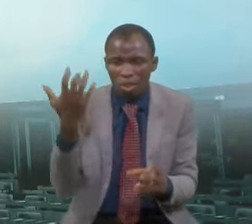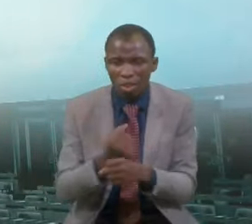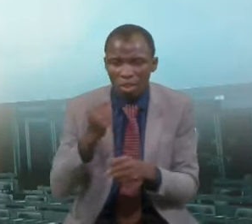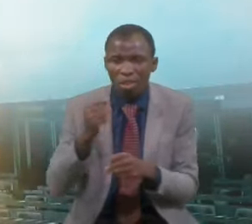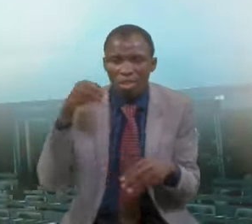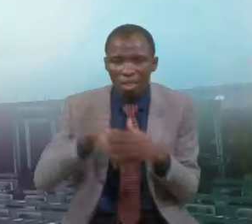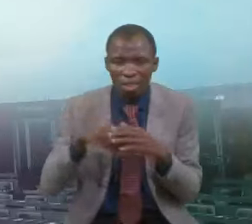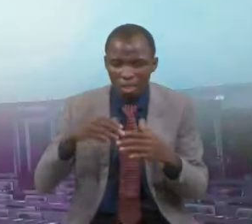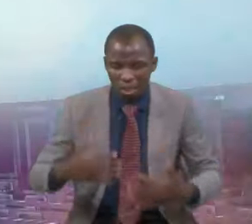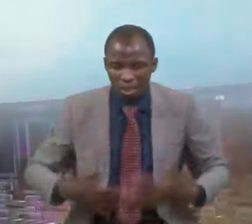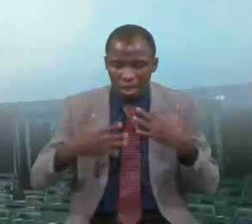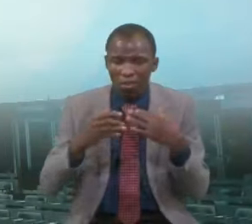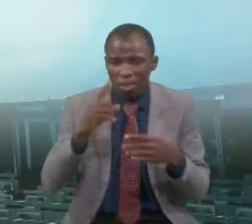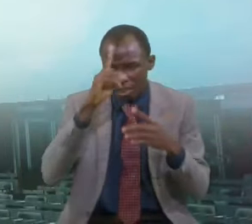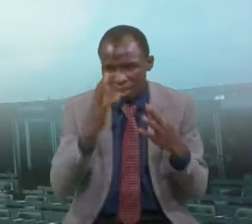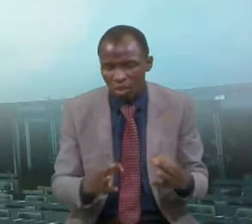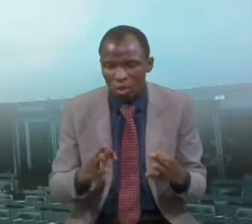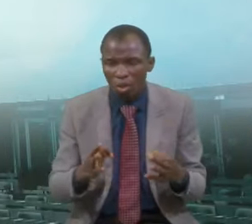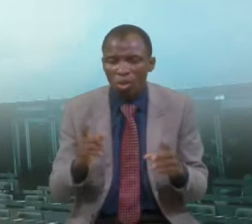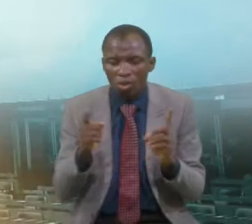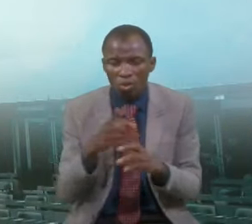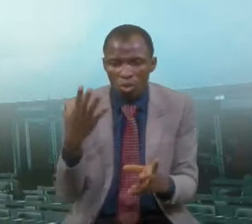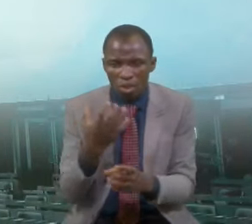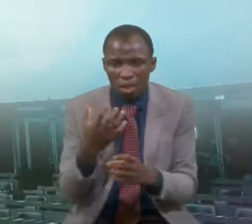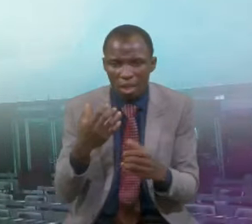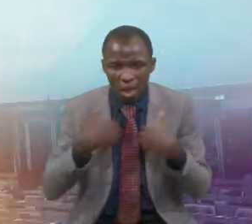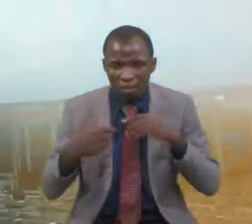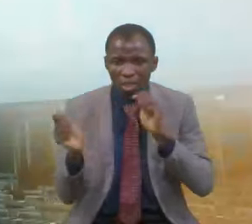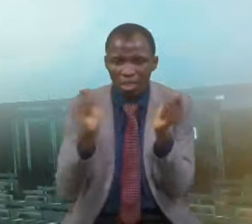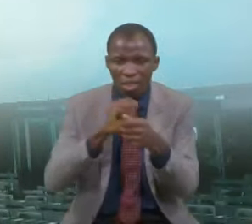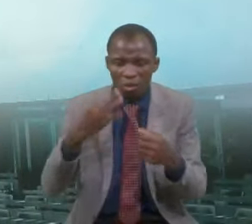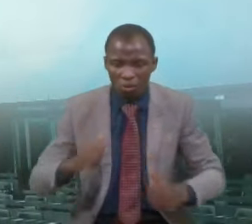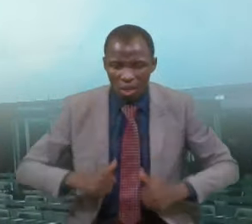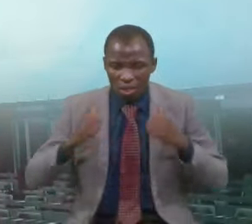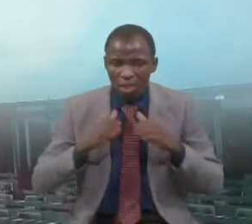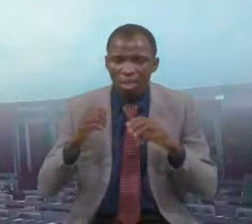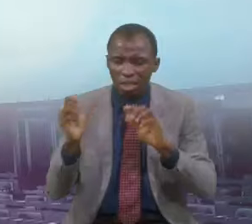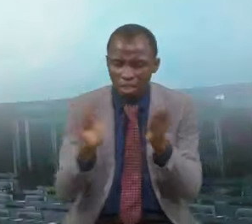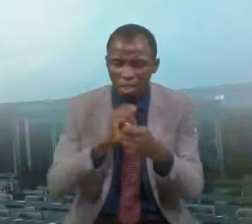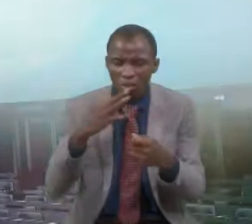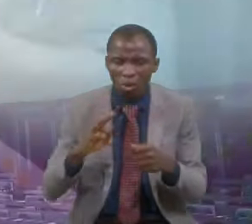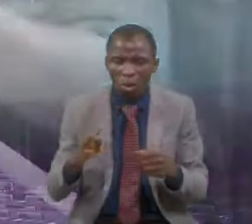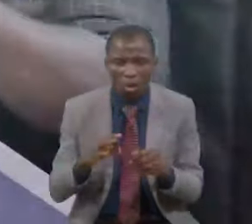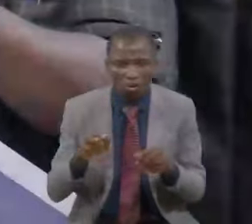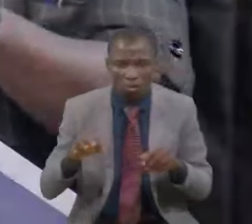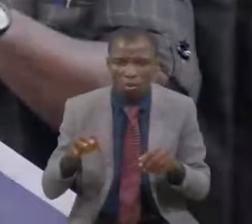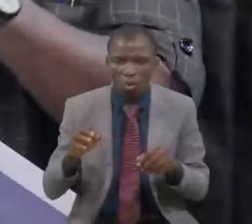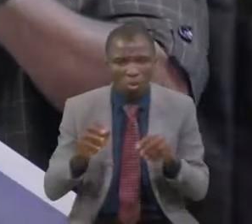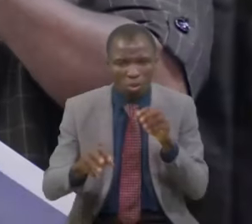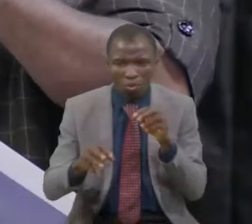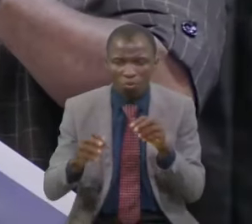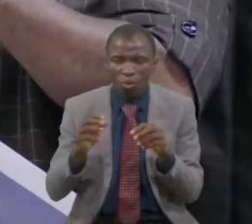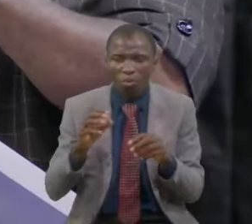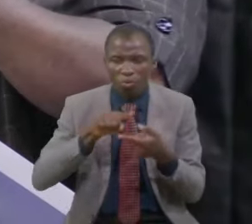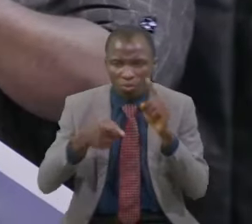change of address, a change of companionship, a change of company, moving over from darkness into light, you'll be